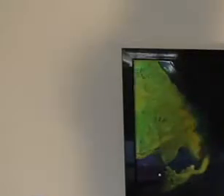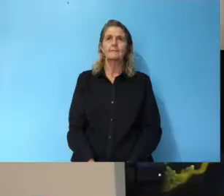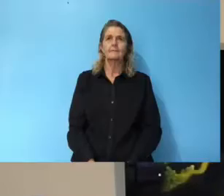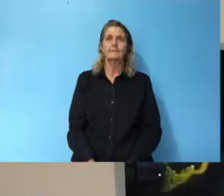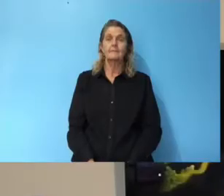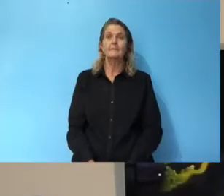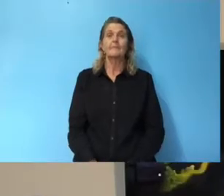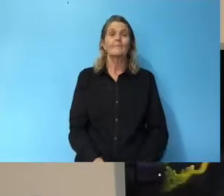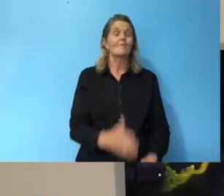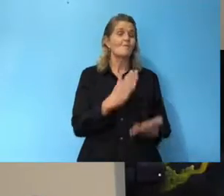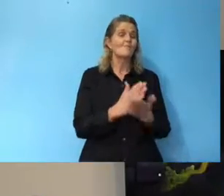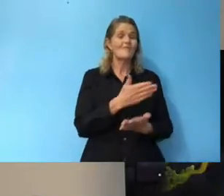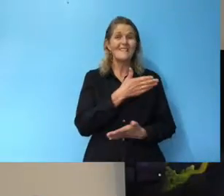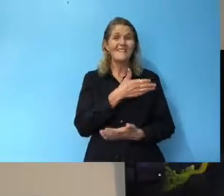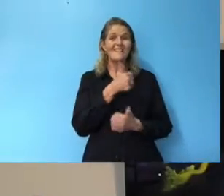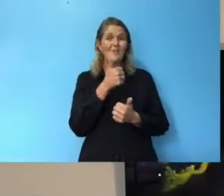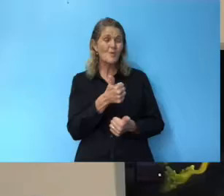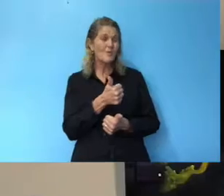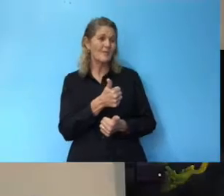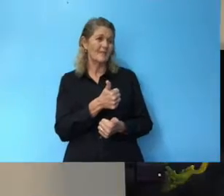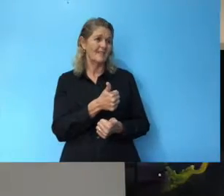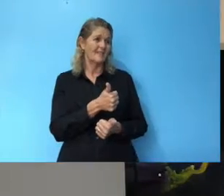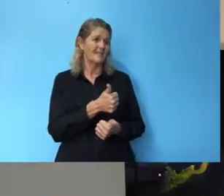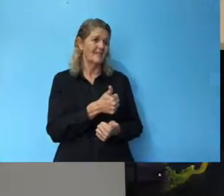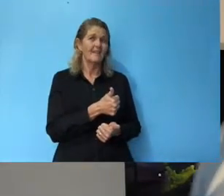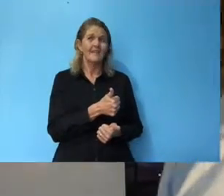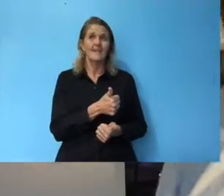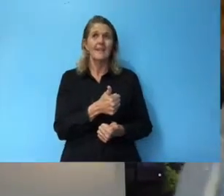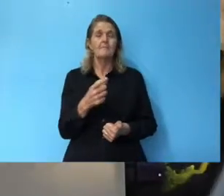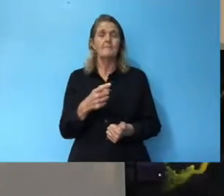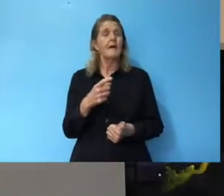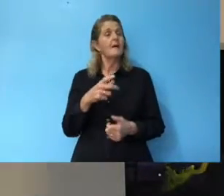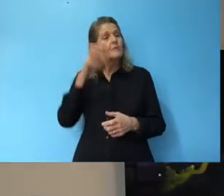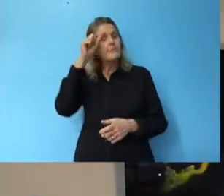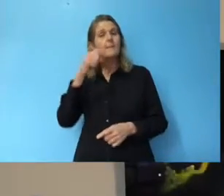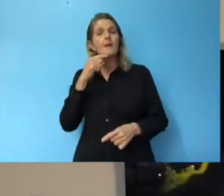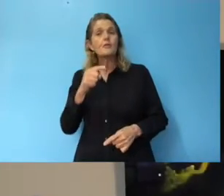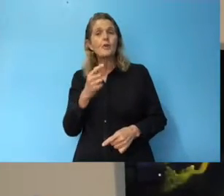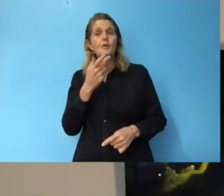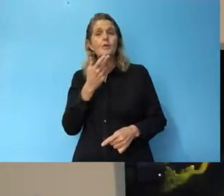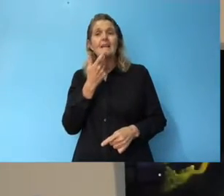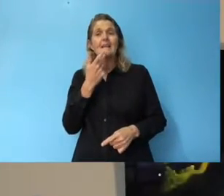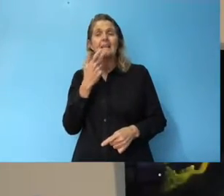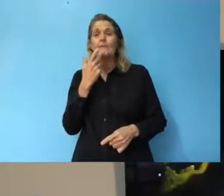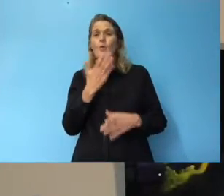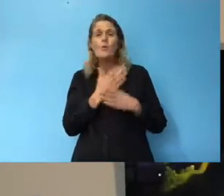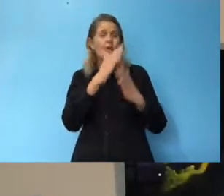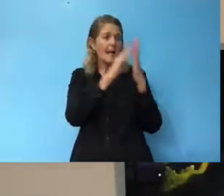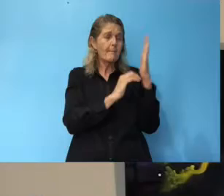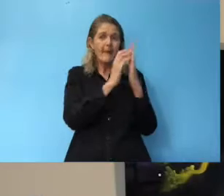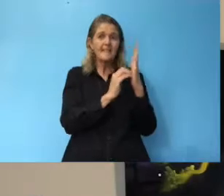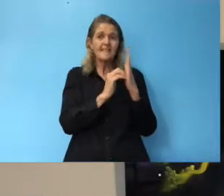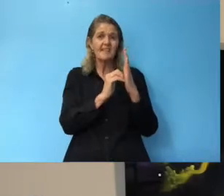Really good, as I've kind of said the whole way, even if you're working on a table, get back, stand back and really look at your work.